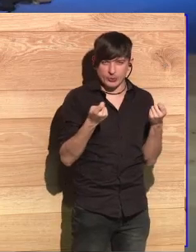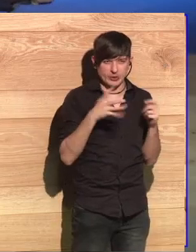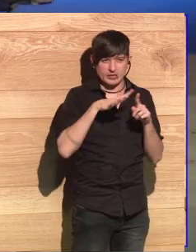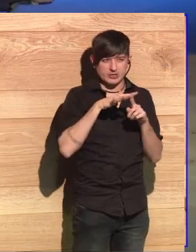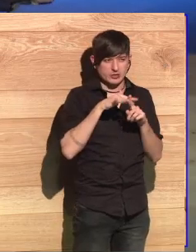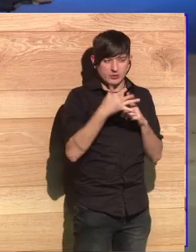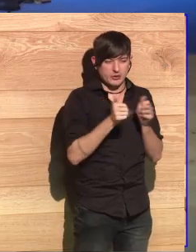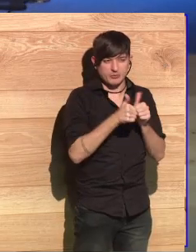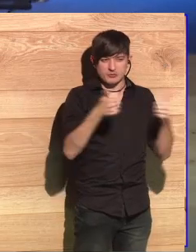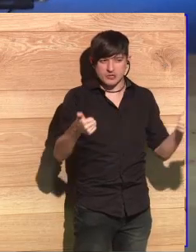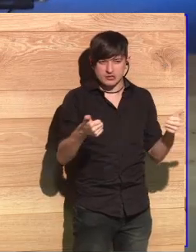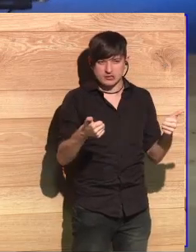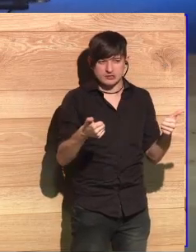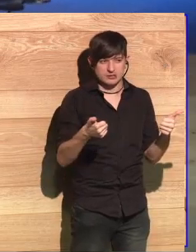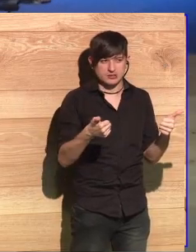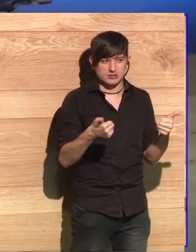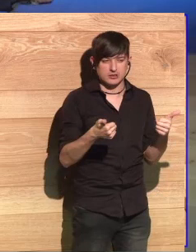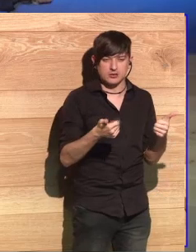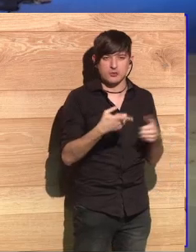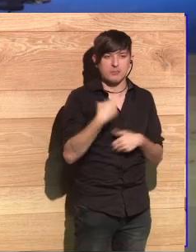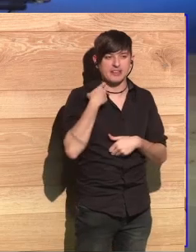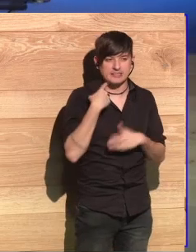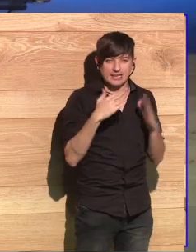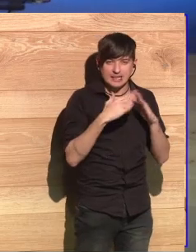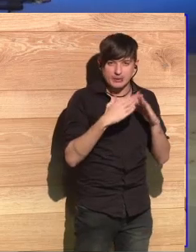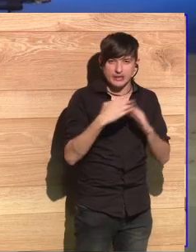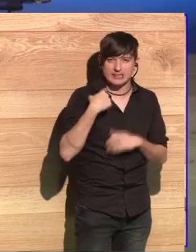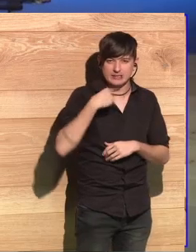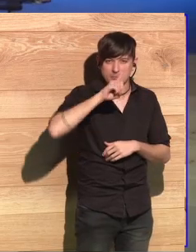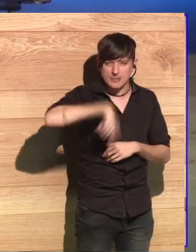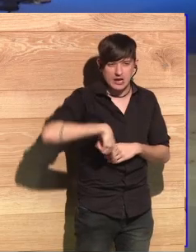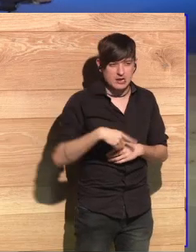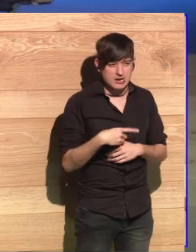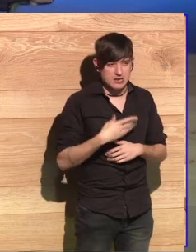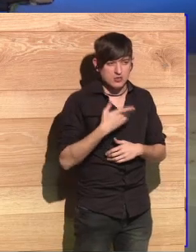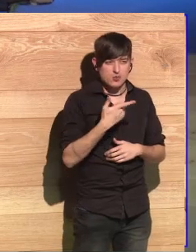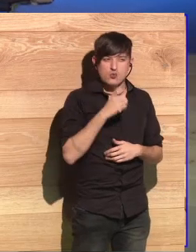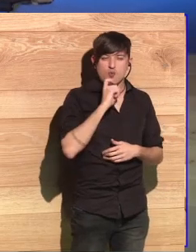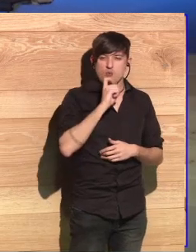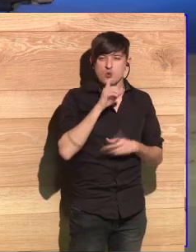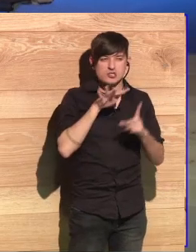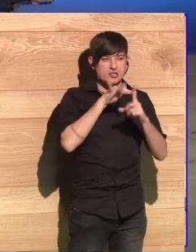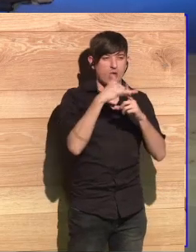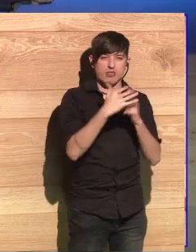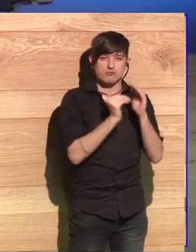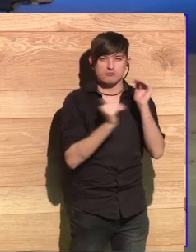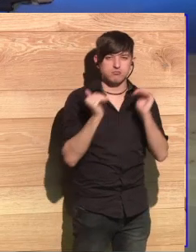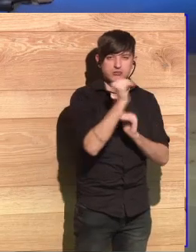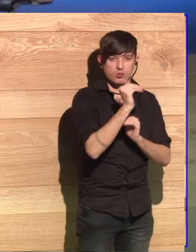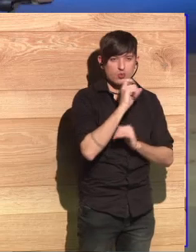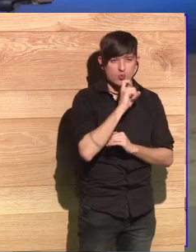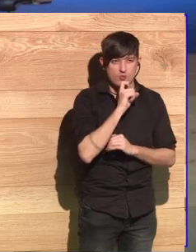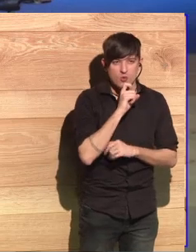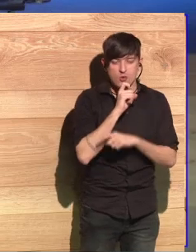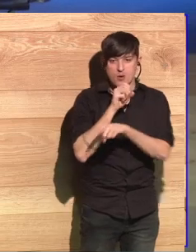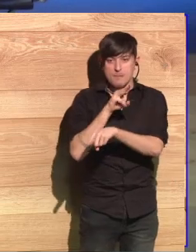or a breakup moment. I think you had an important sentimental breakup. You lost your house. How did